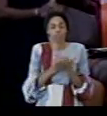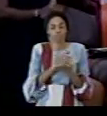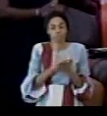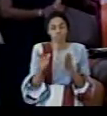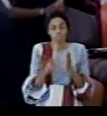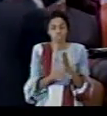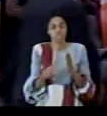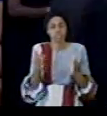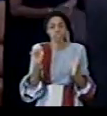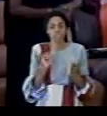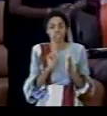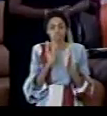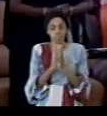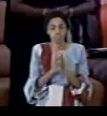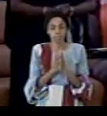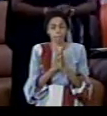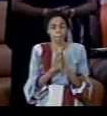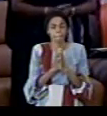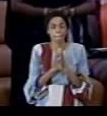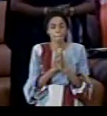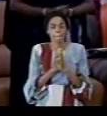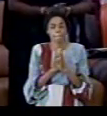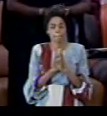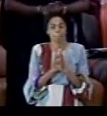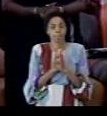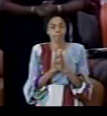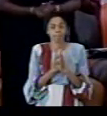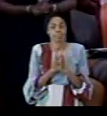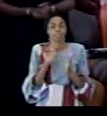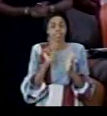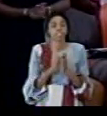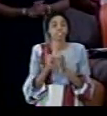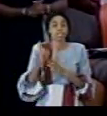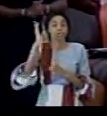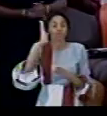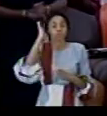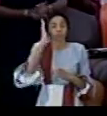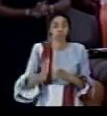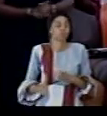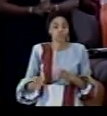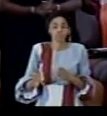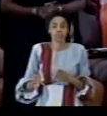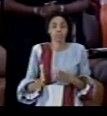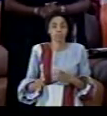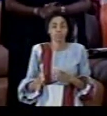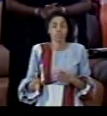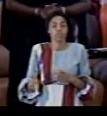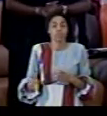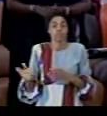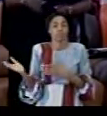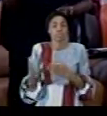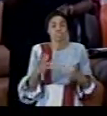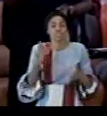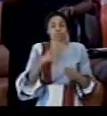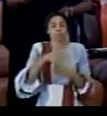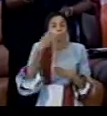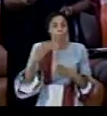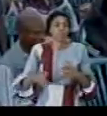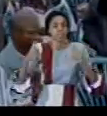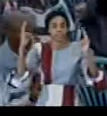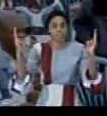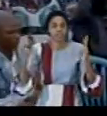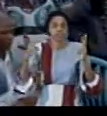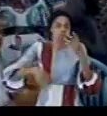the occultic seeds across the world for total triumph. Total triumph. All those